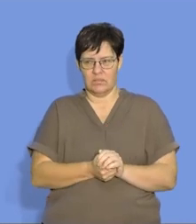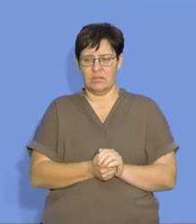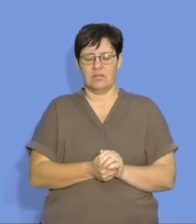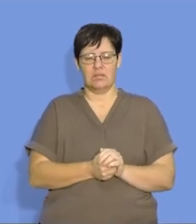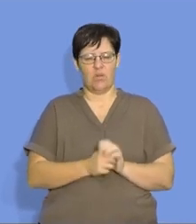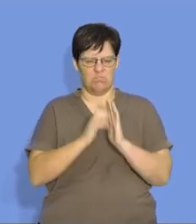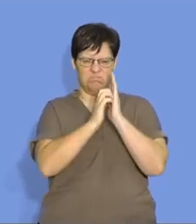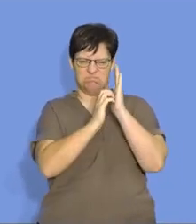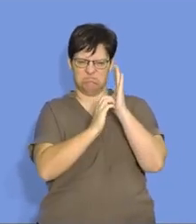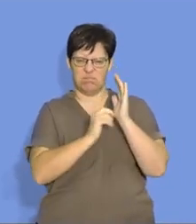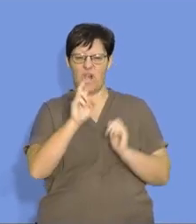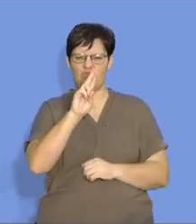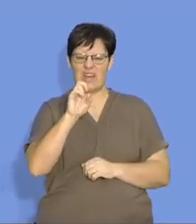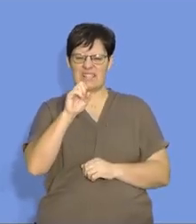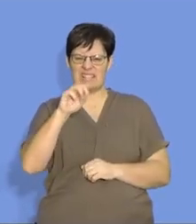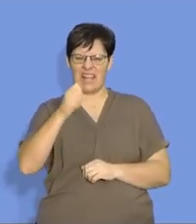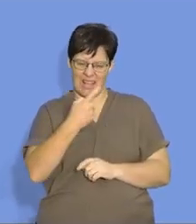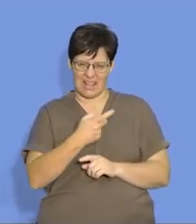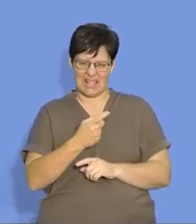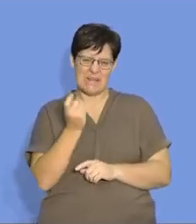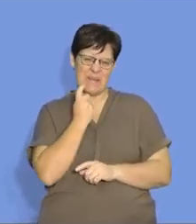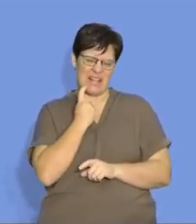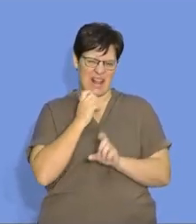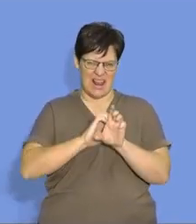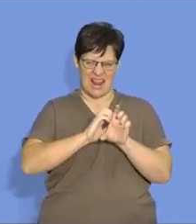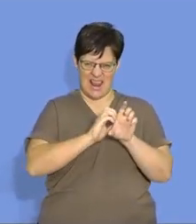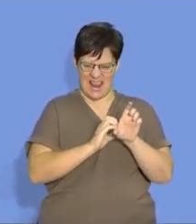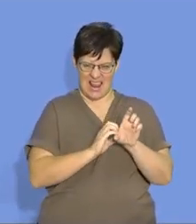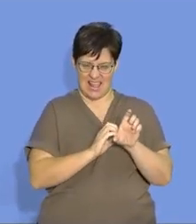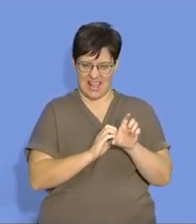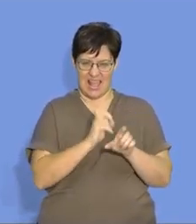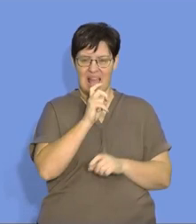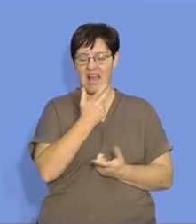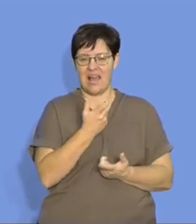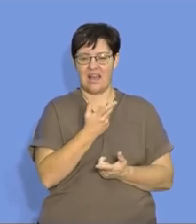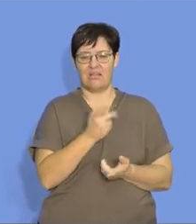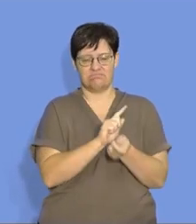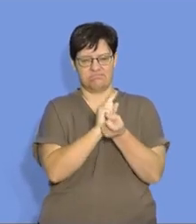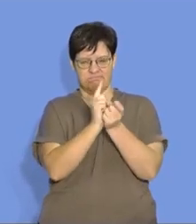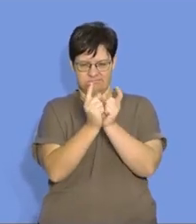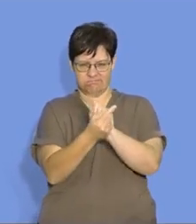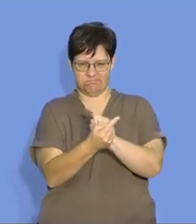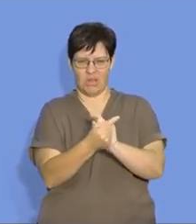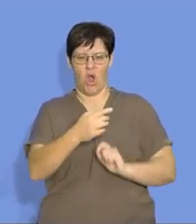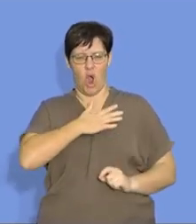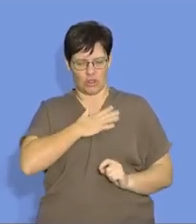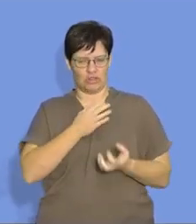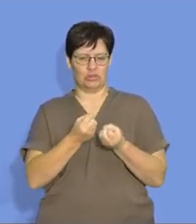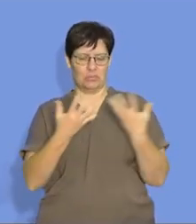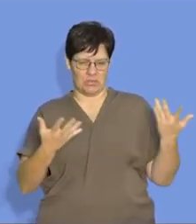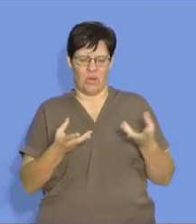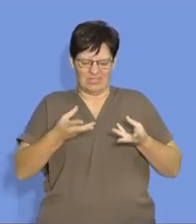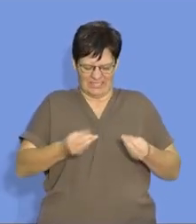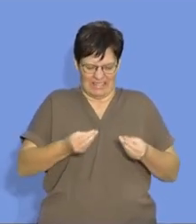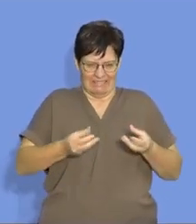rusting, rusting happens over long times where your iron, for instance, are exposed to oxygen and